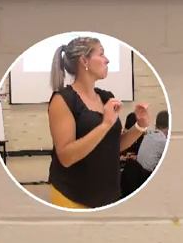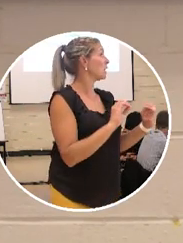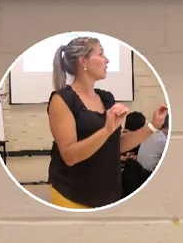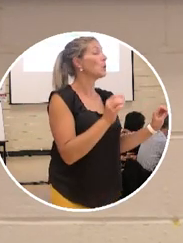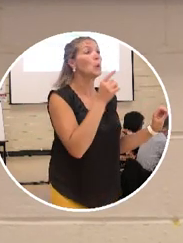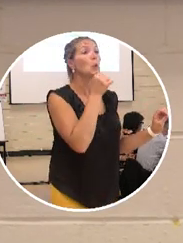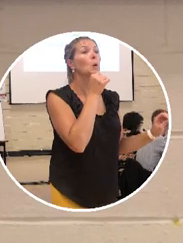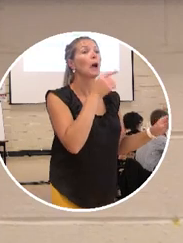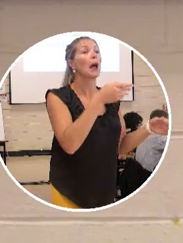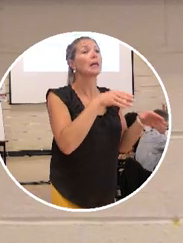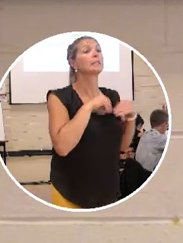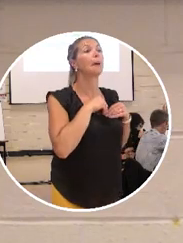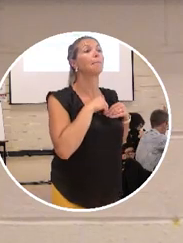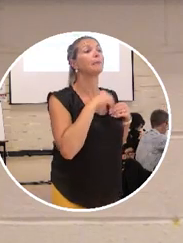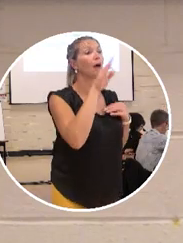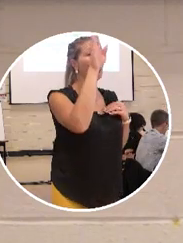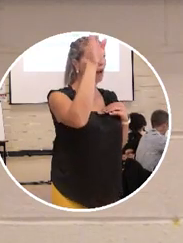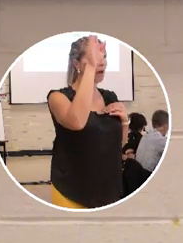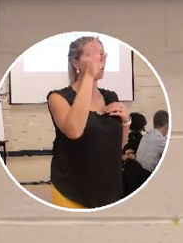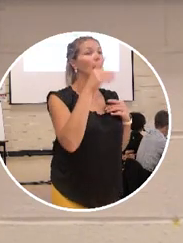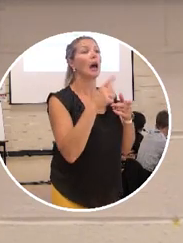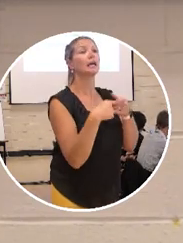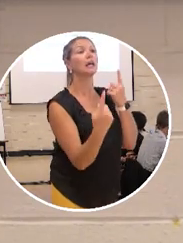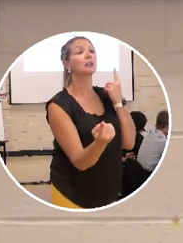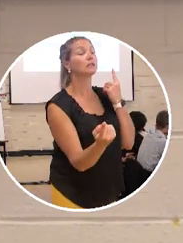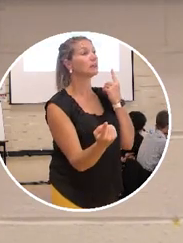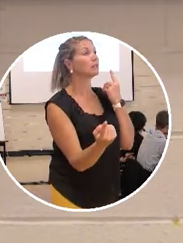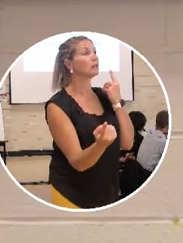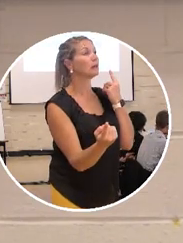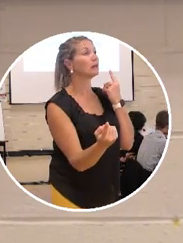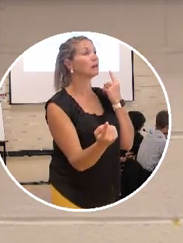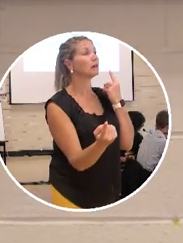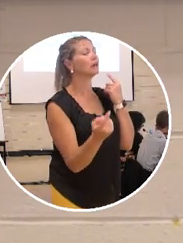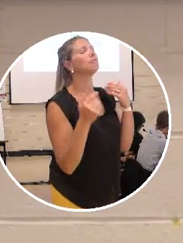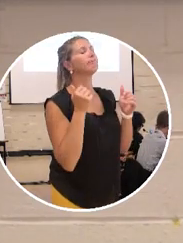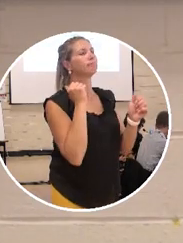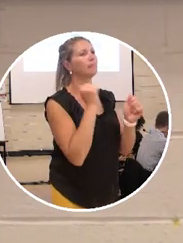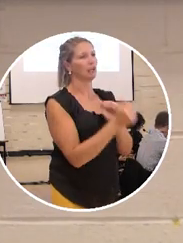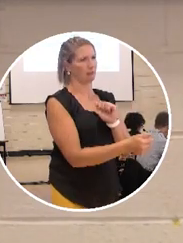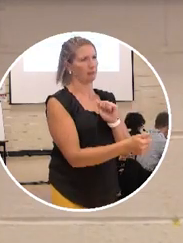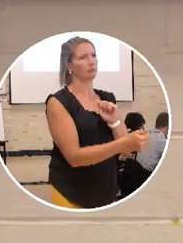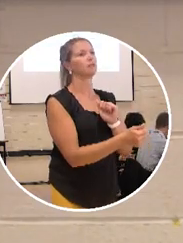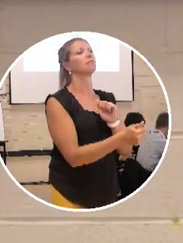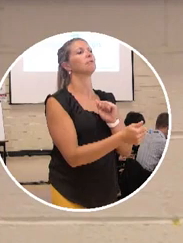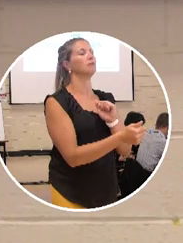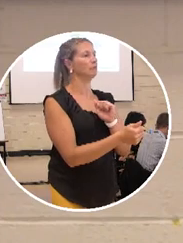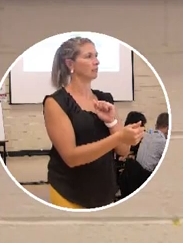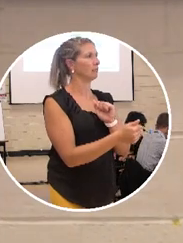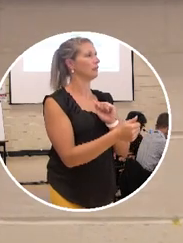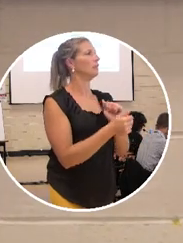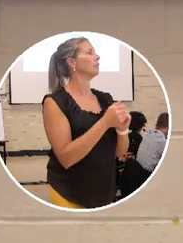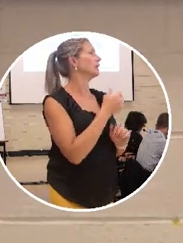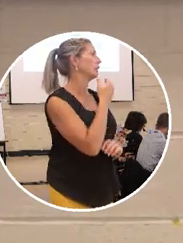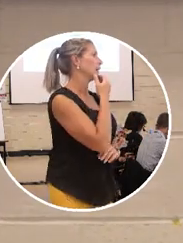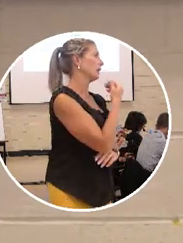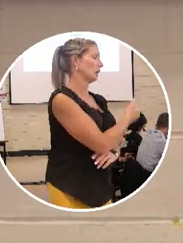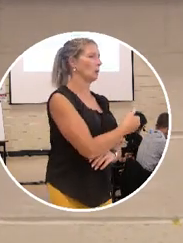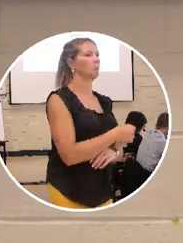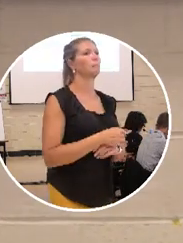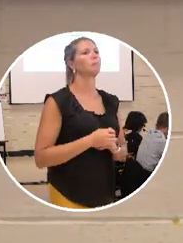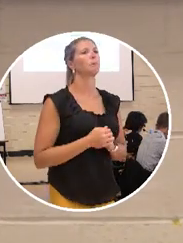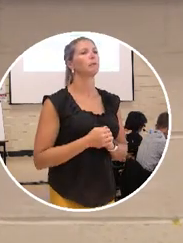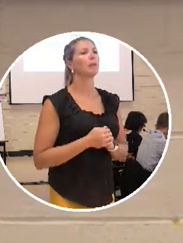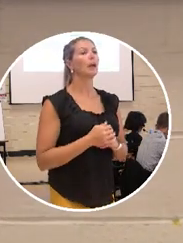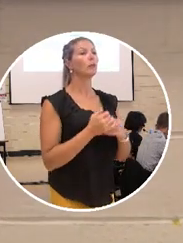in favor of the motion? Aye. Those against? Motion carries. Second. Thank you. I now